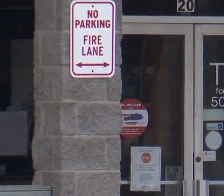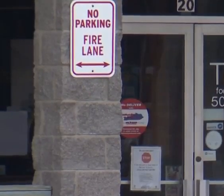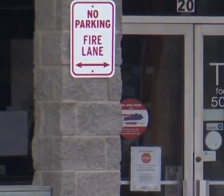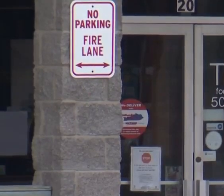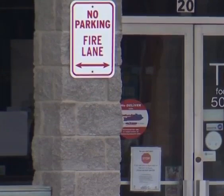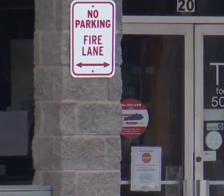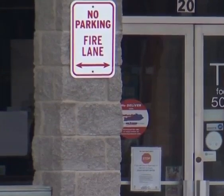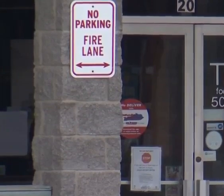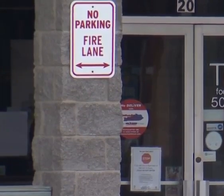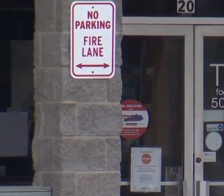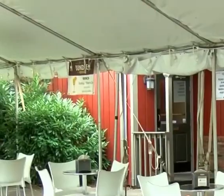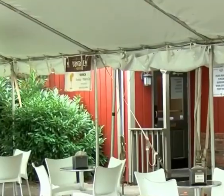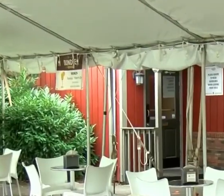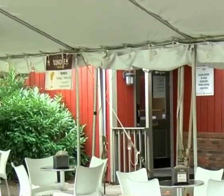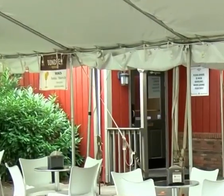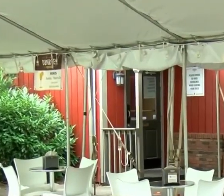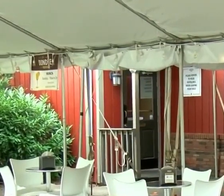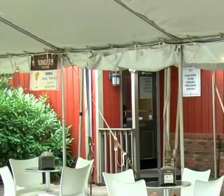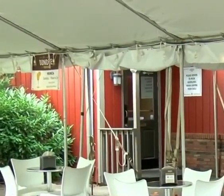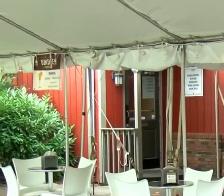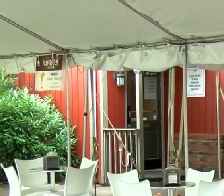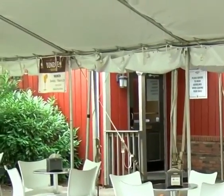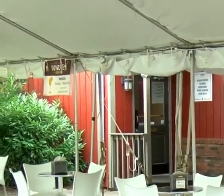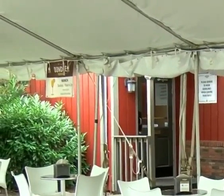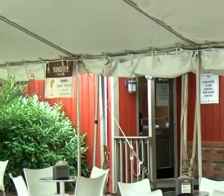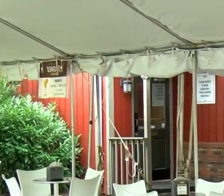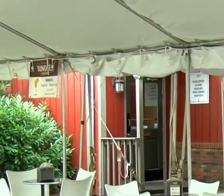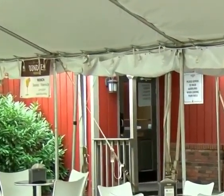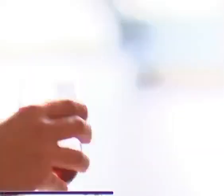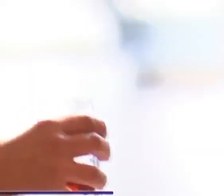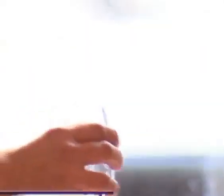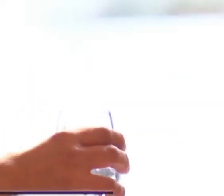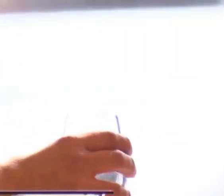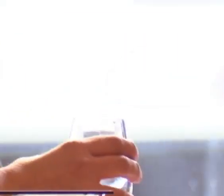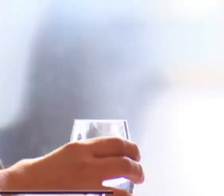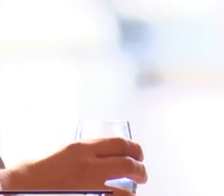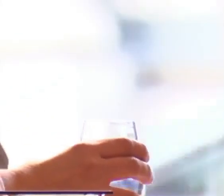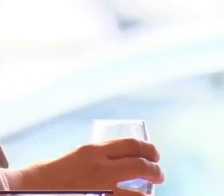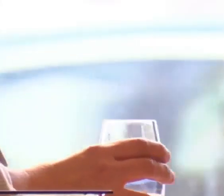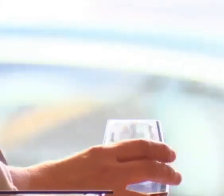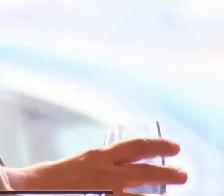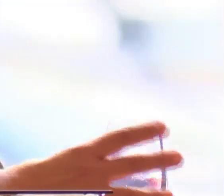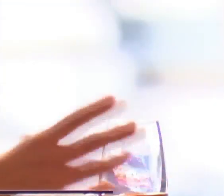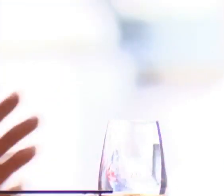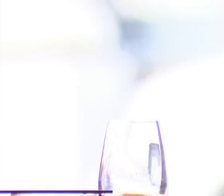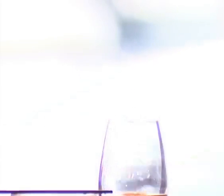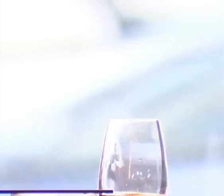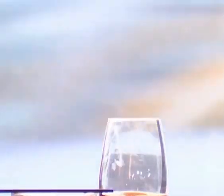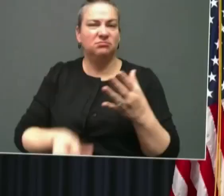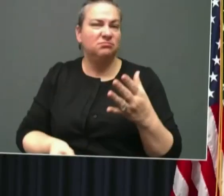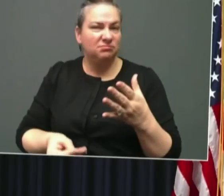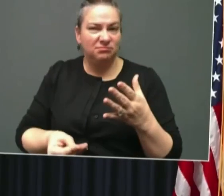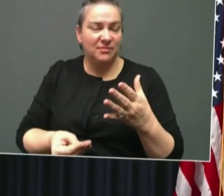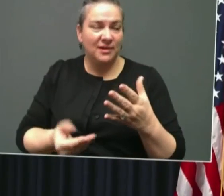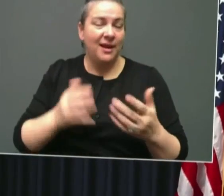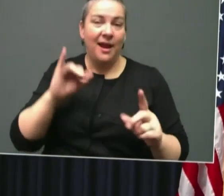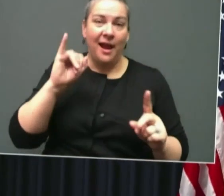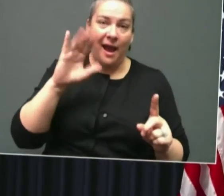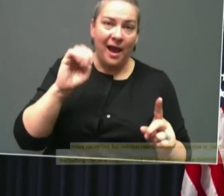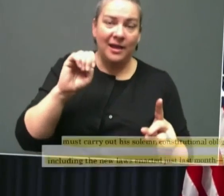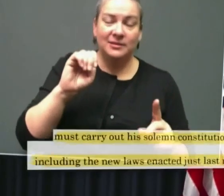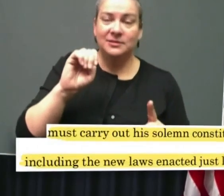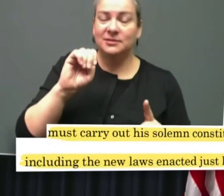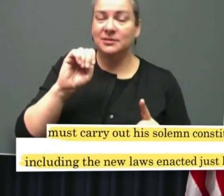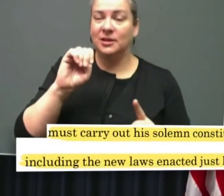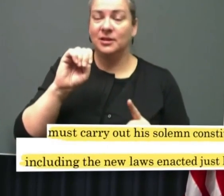overreach and abuse. The businesses claim Beshear's orders should have expired with the passing of recent bills. Their suit says the